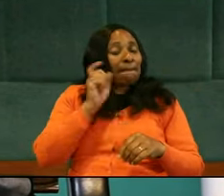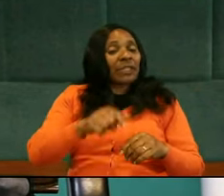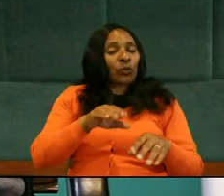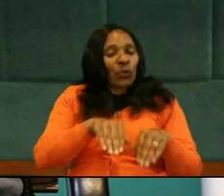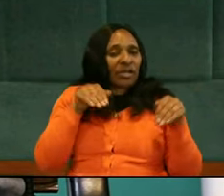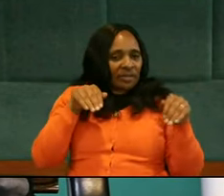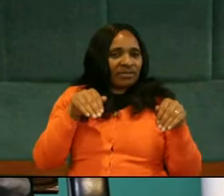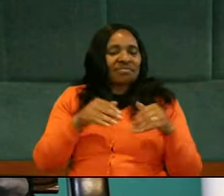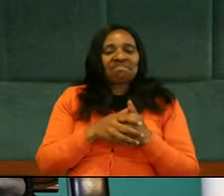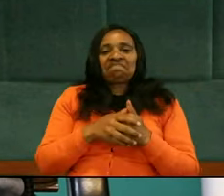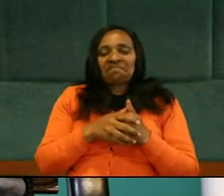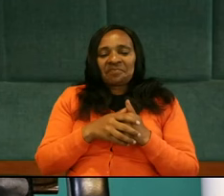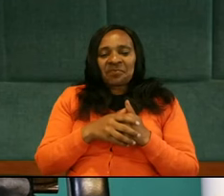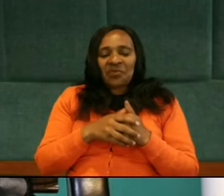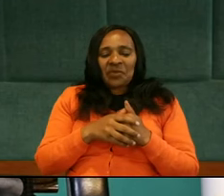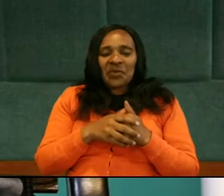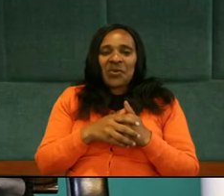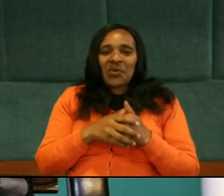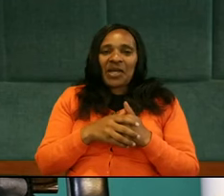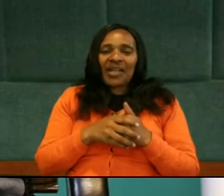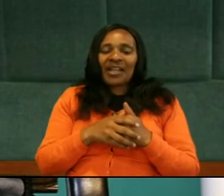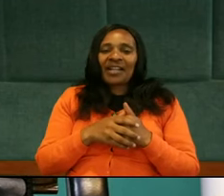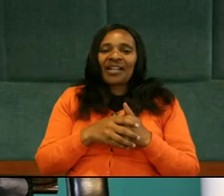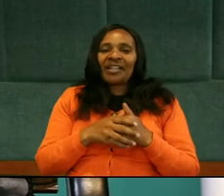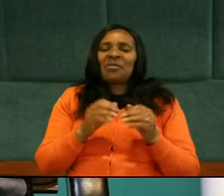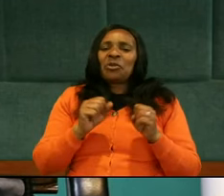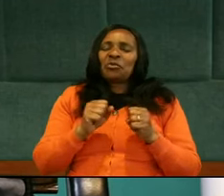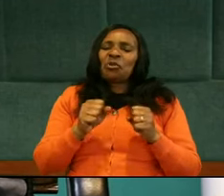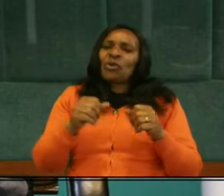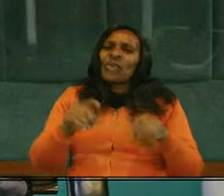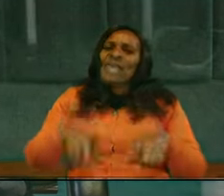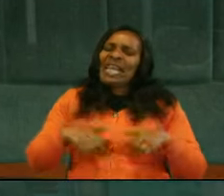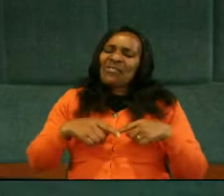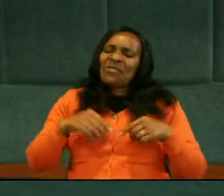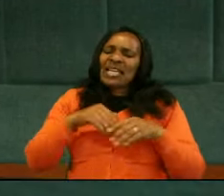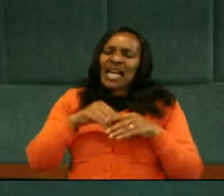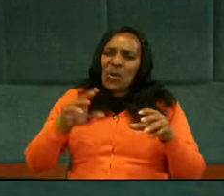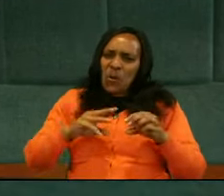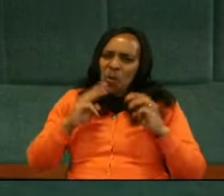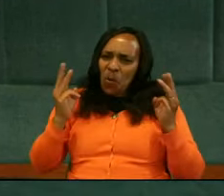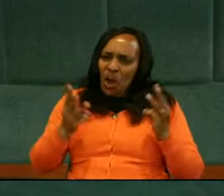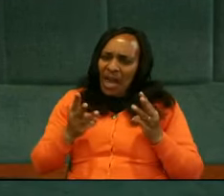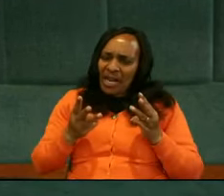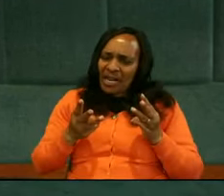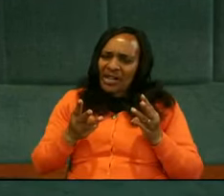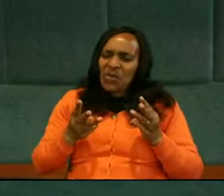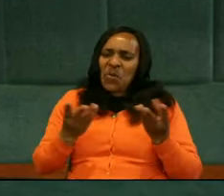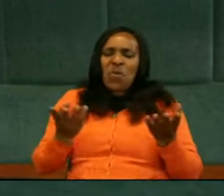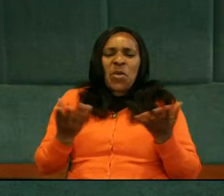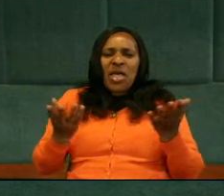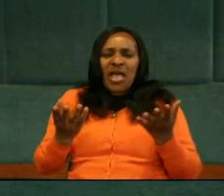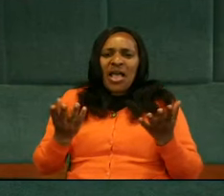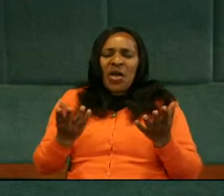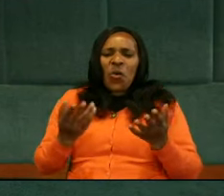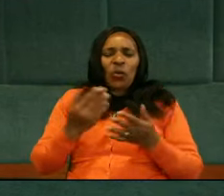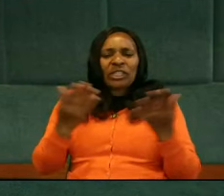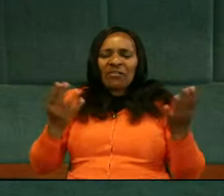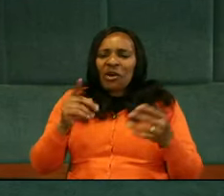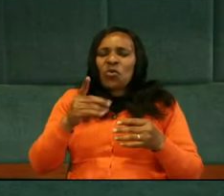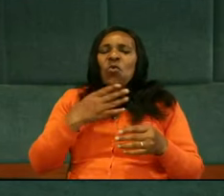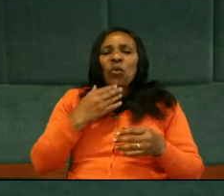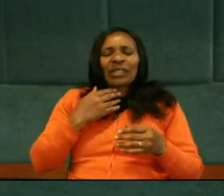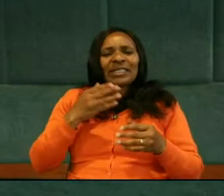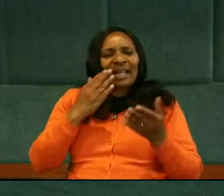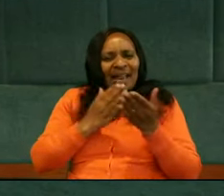Okay. Yeah. I think we tend to live in a world that instant gratification, you know, whatever you want, right